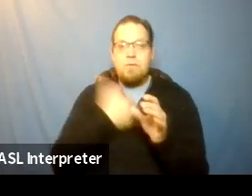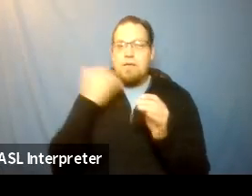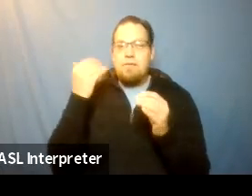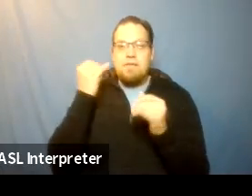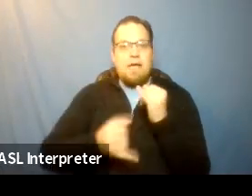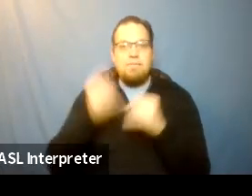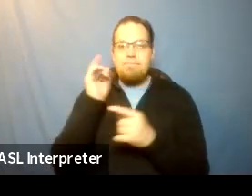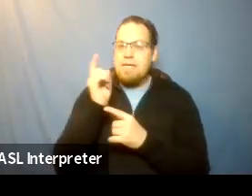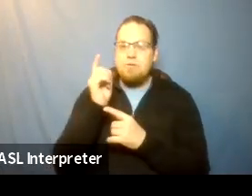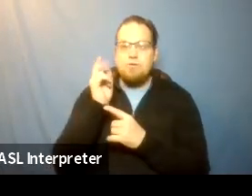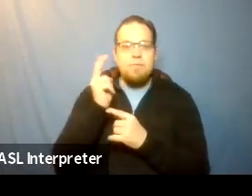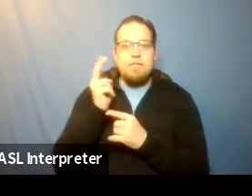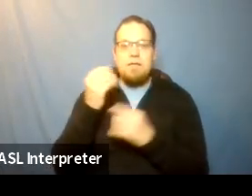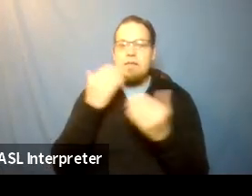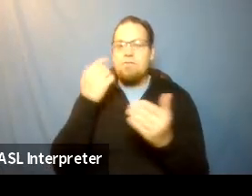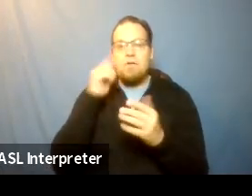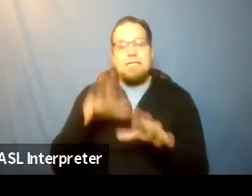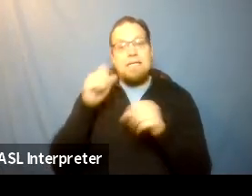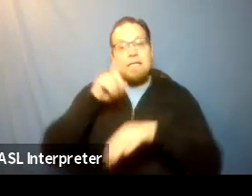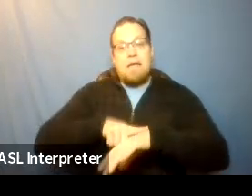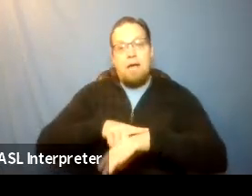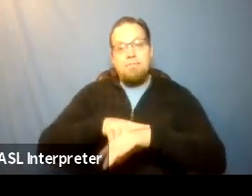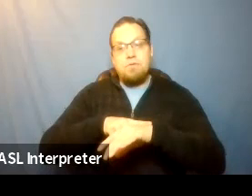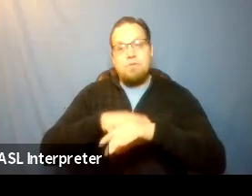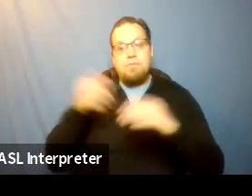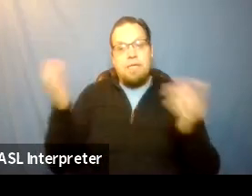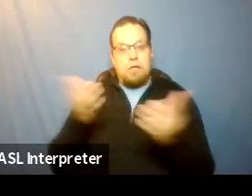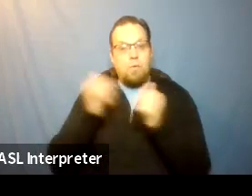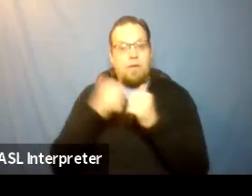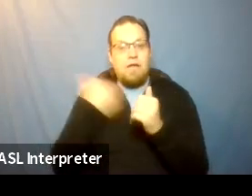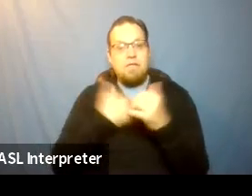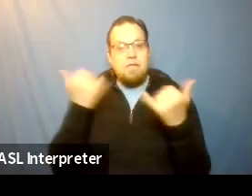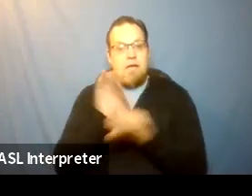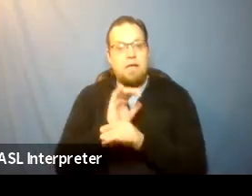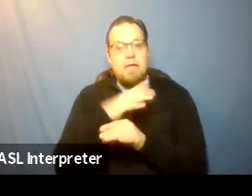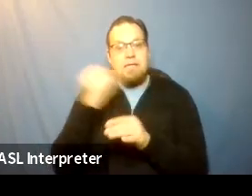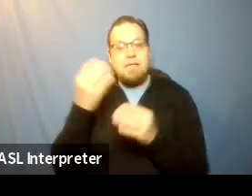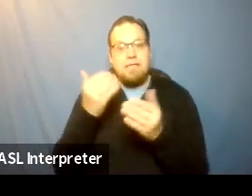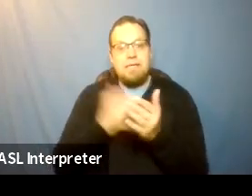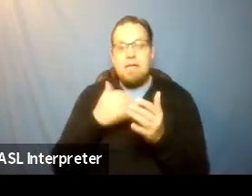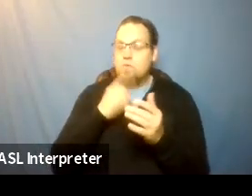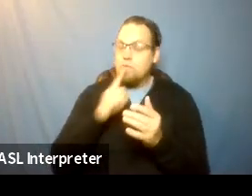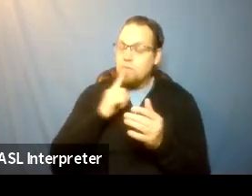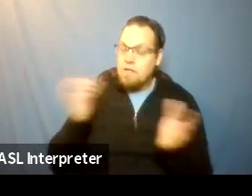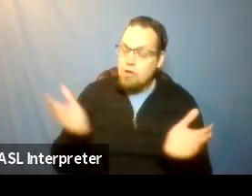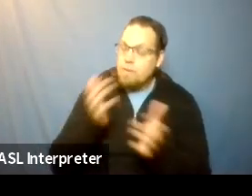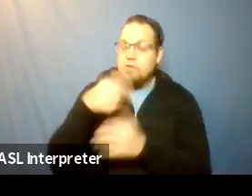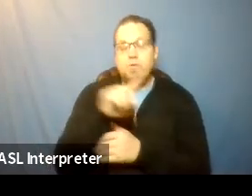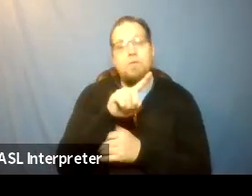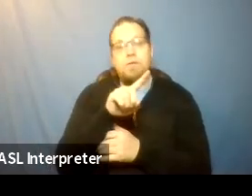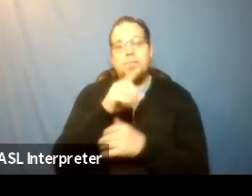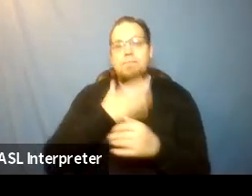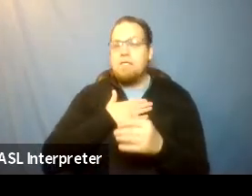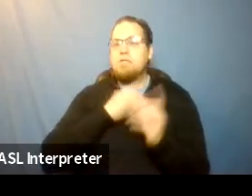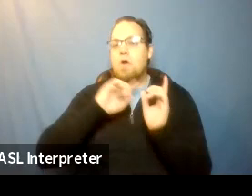Thank you for taking the time to be present with us tonight. And again, I really encourage you to go